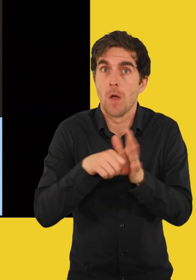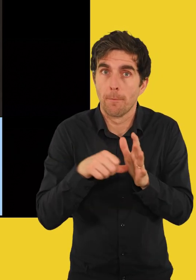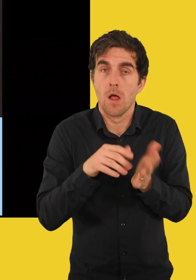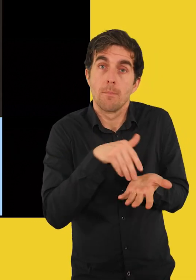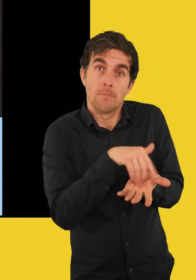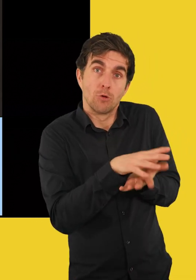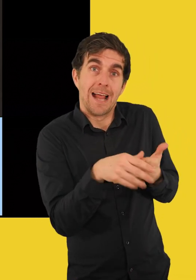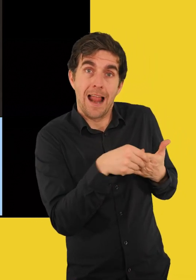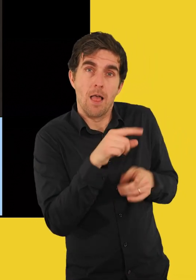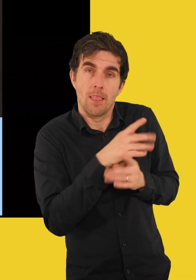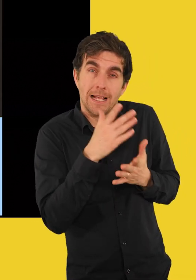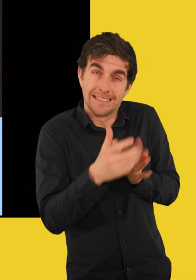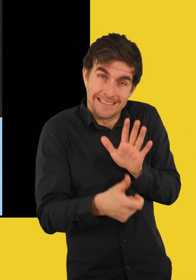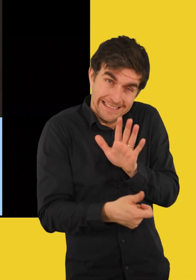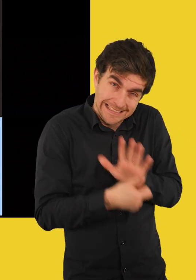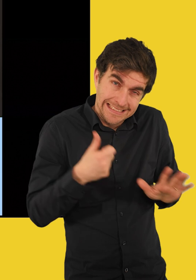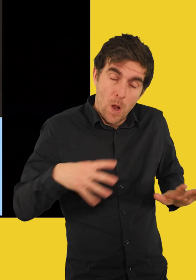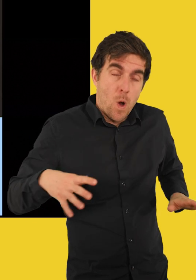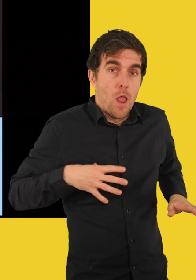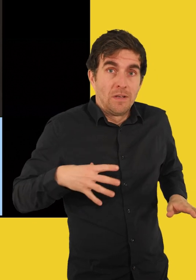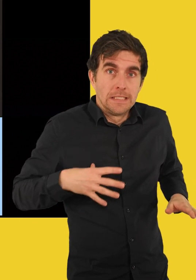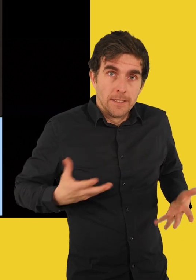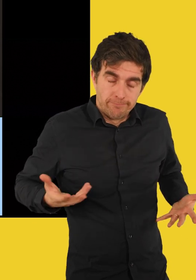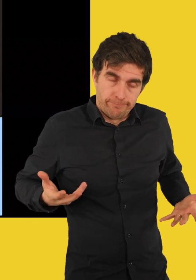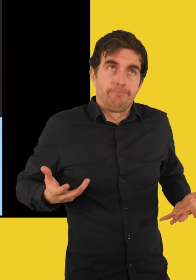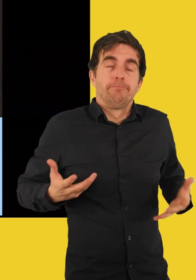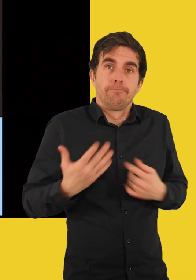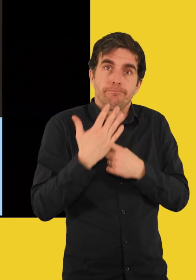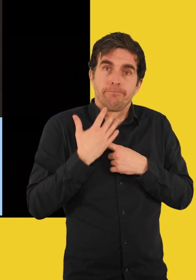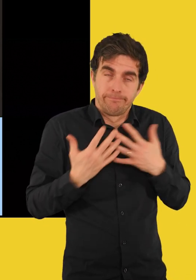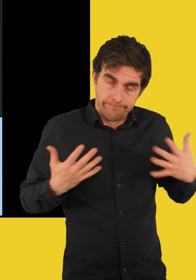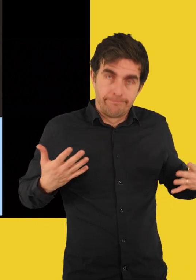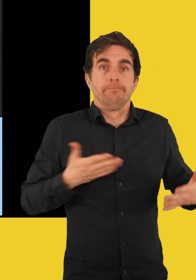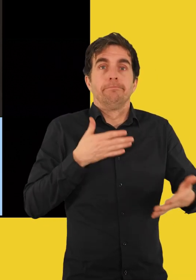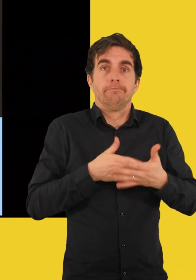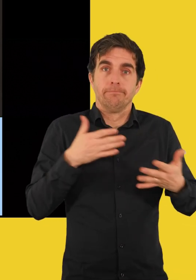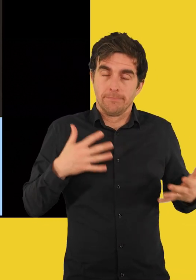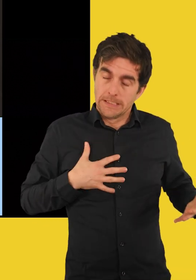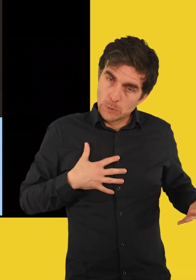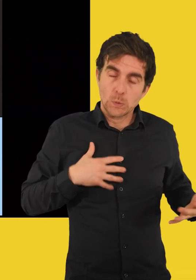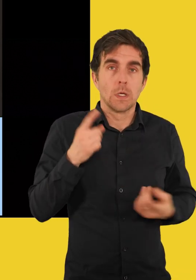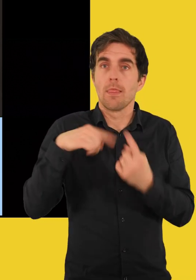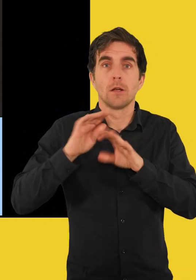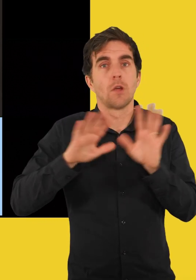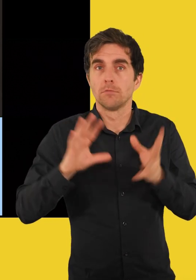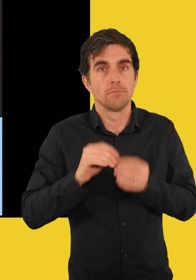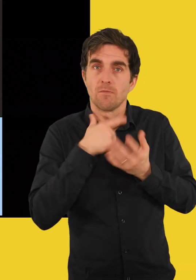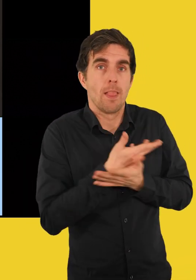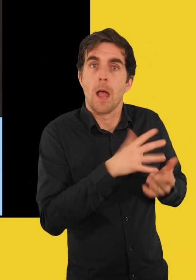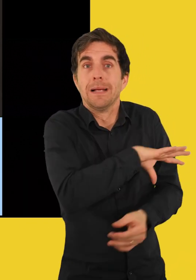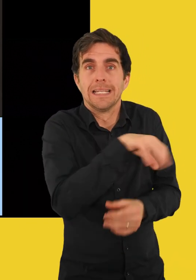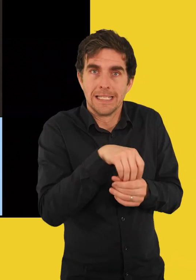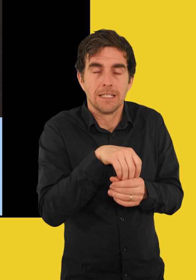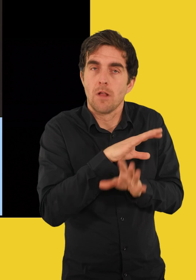leaders are the experts already experiencing a harsh world not designed with us in mind, and persisting, loving, and caring for